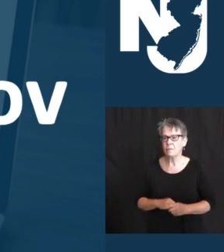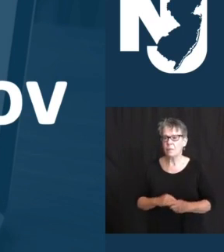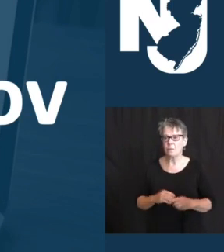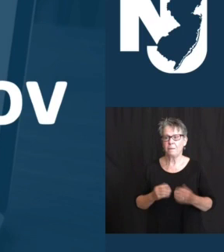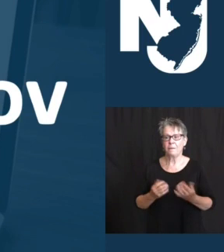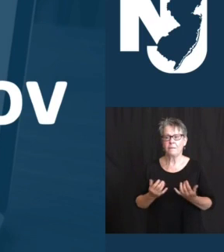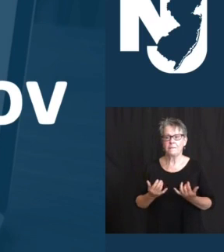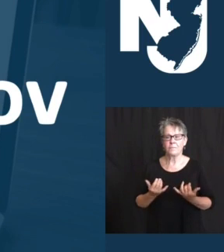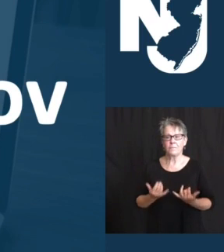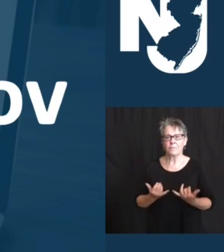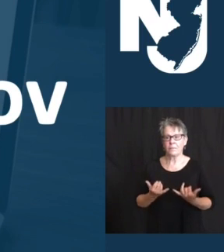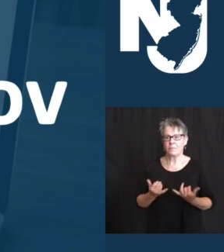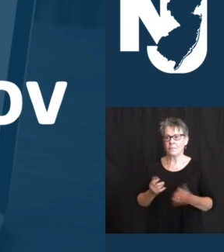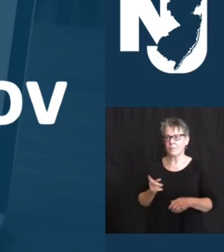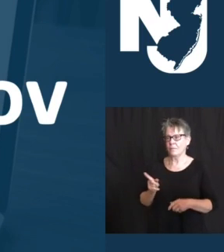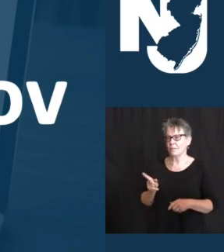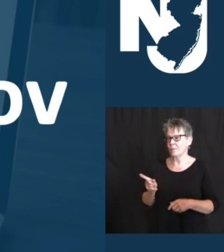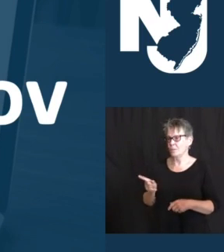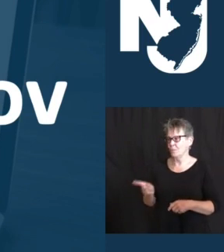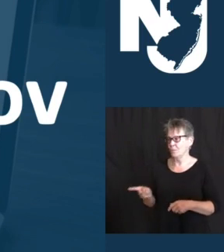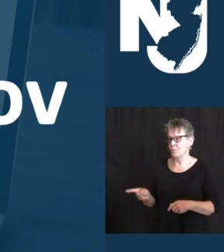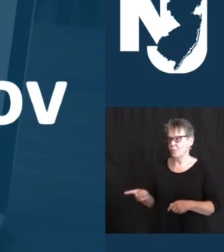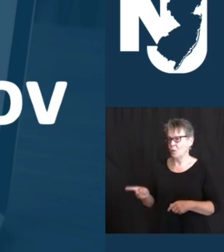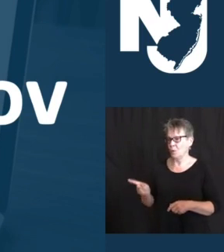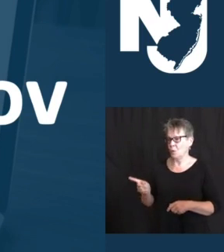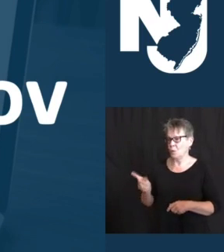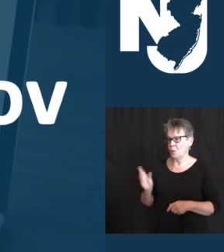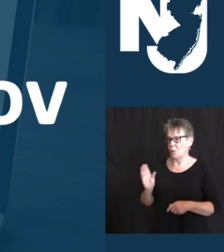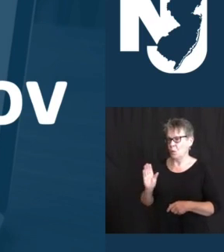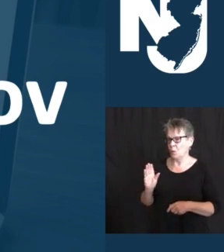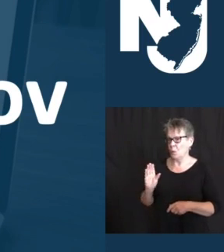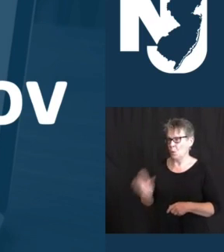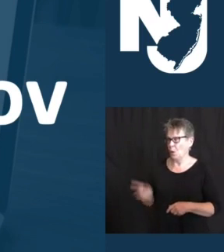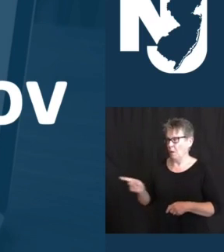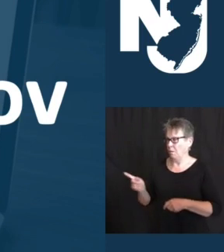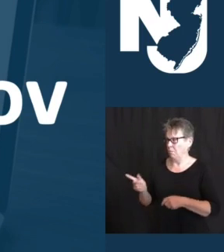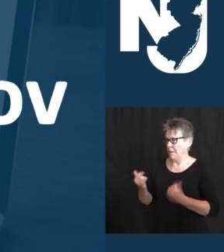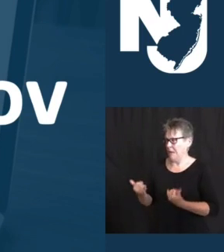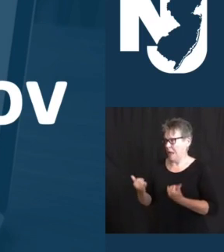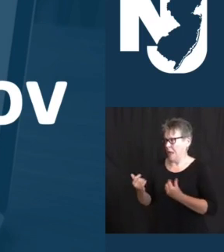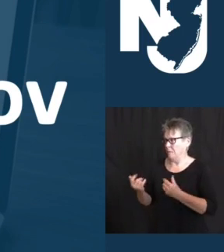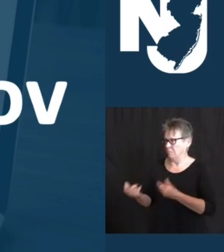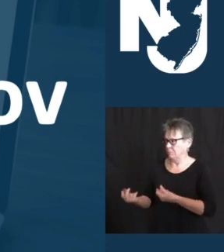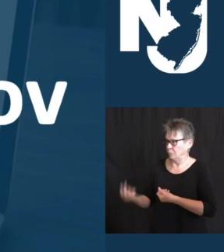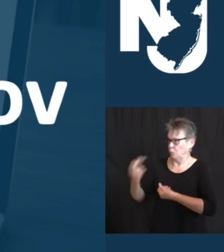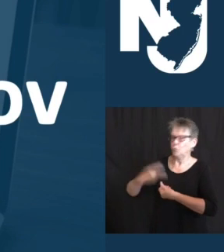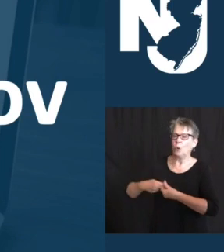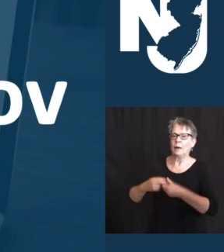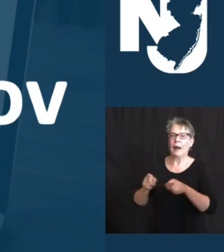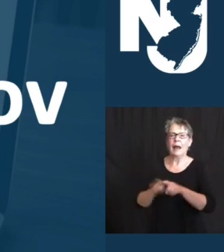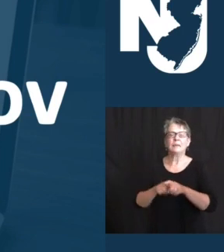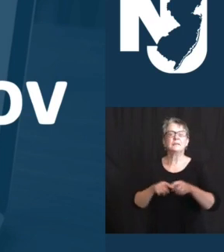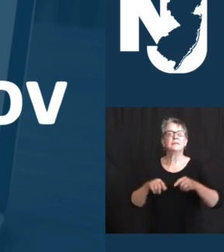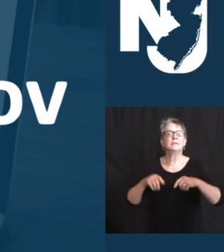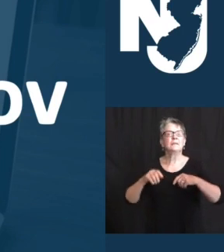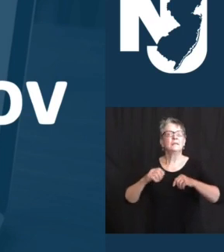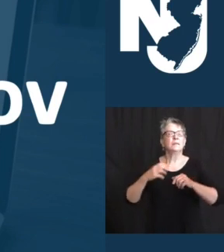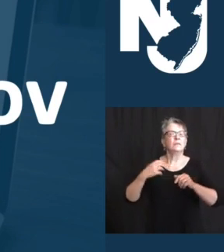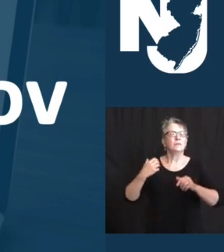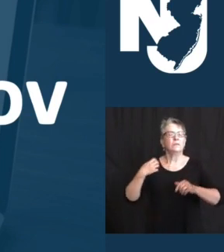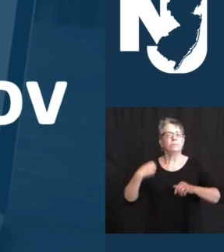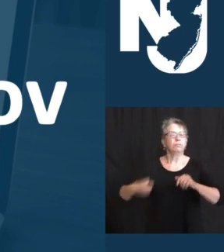Policy Advisor, I thank you for your service as Secretary of Higher Education. Under your leadership, New Jersey has not